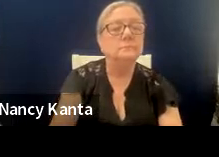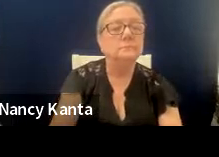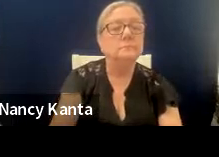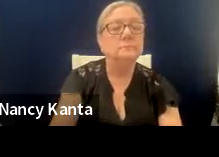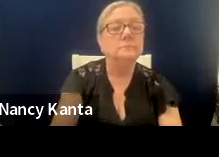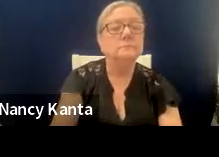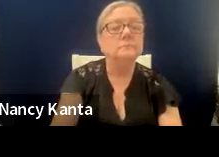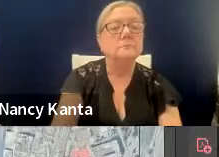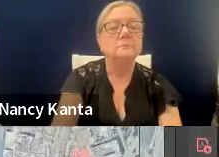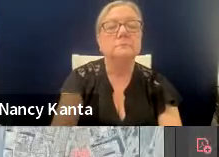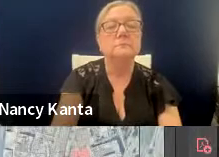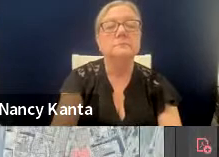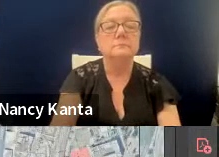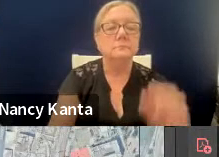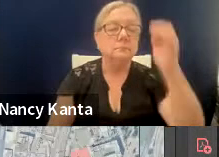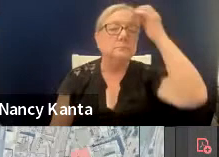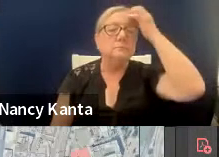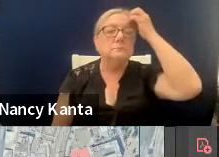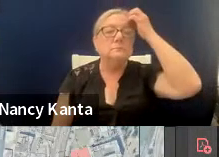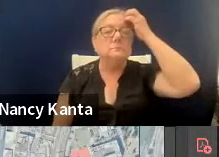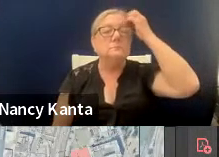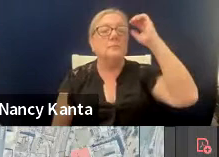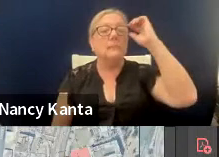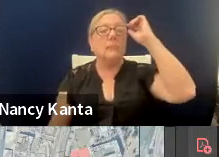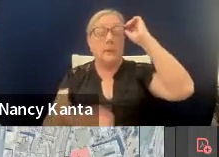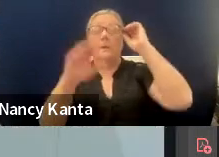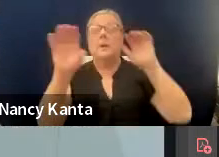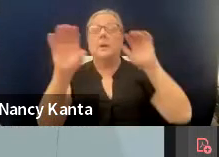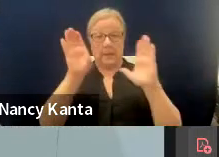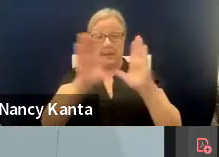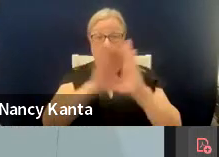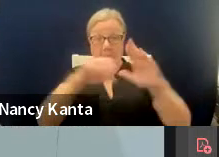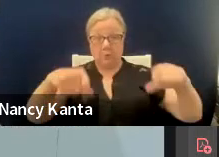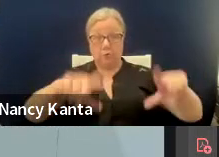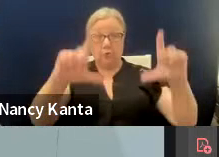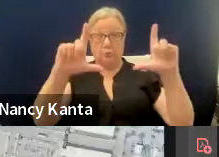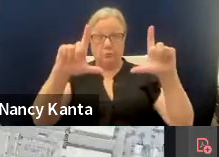So I walked briefly through. Can you see my screen again?